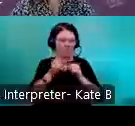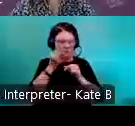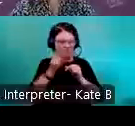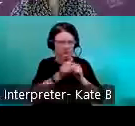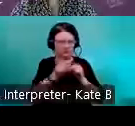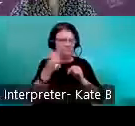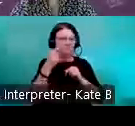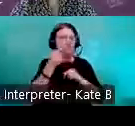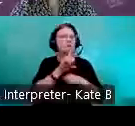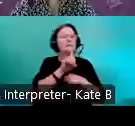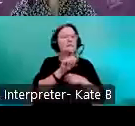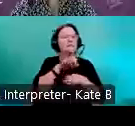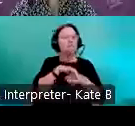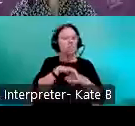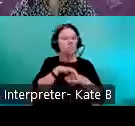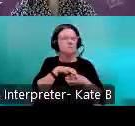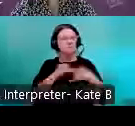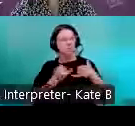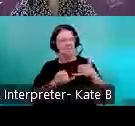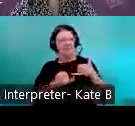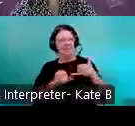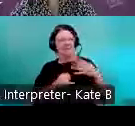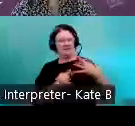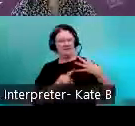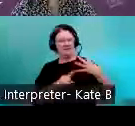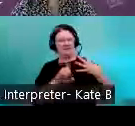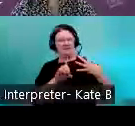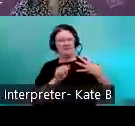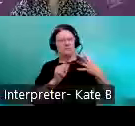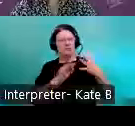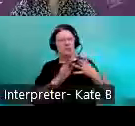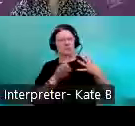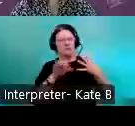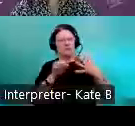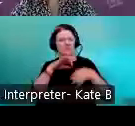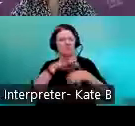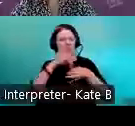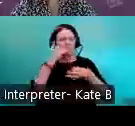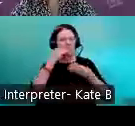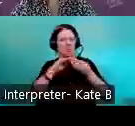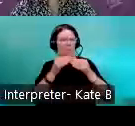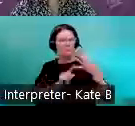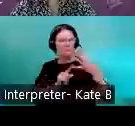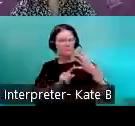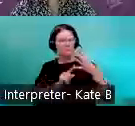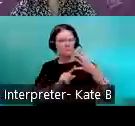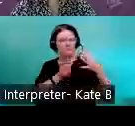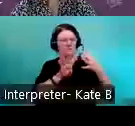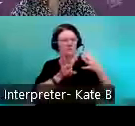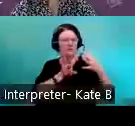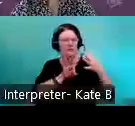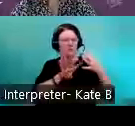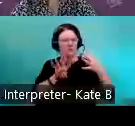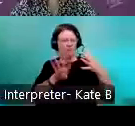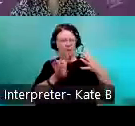disability vote. Whether you have a disability or it's someone else calling on behalf of someone with a disability, whatever the question is,